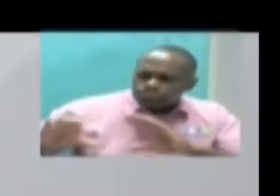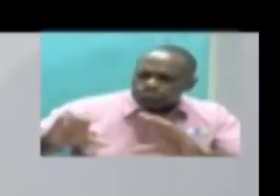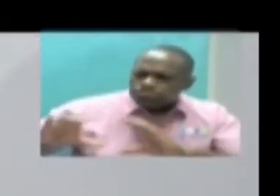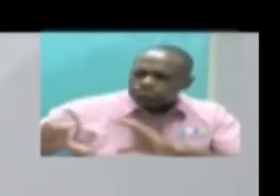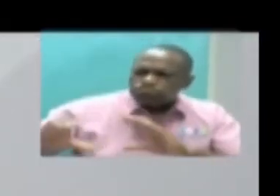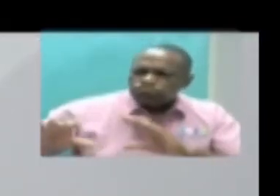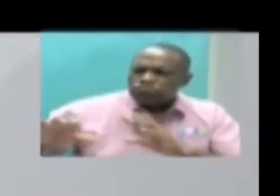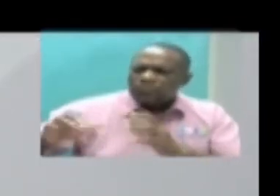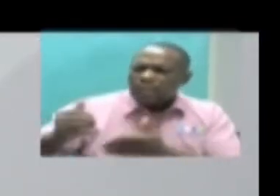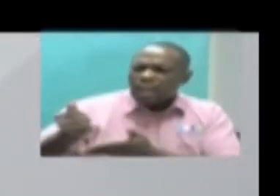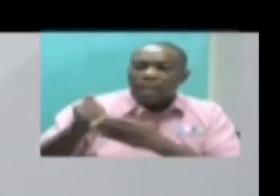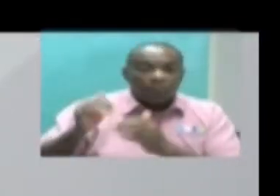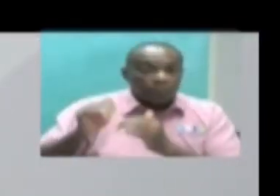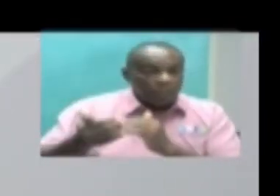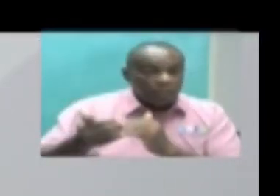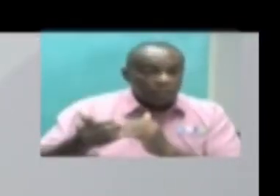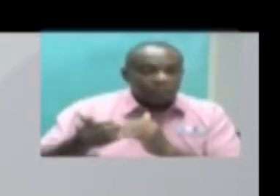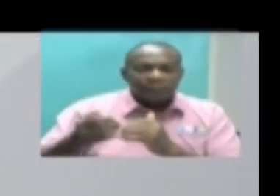your child mm-hmm. is at.